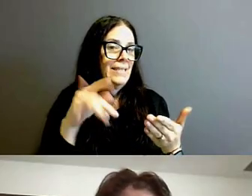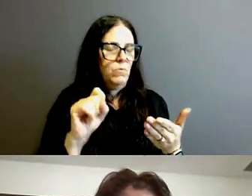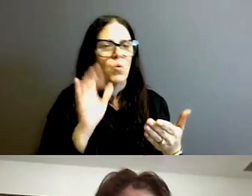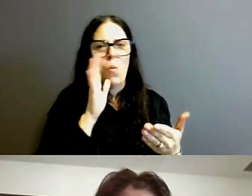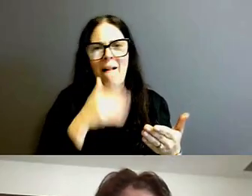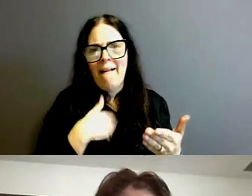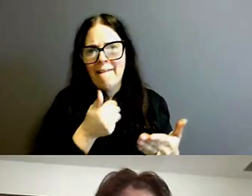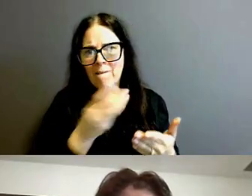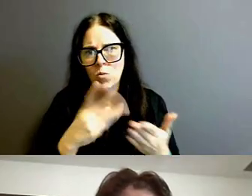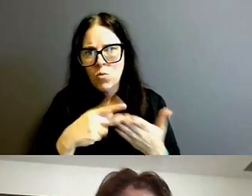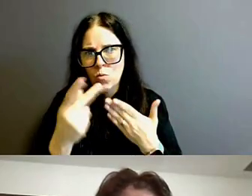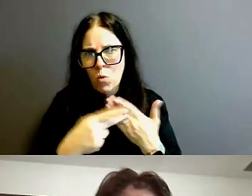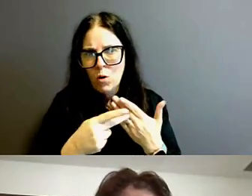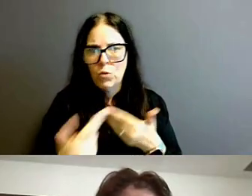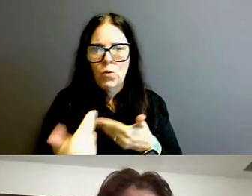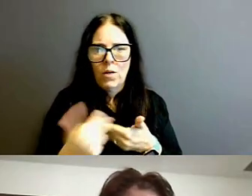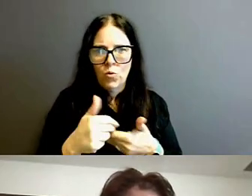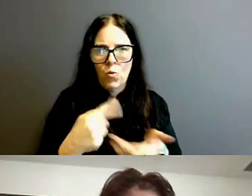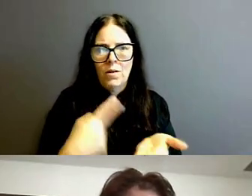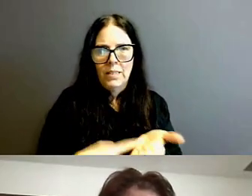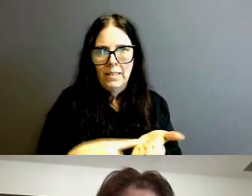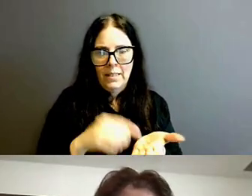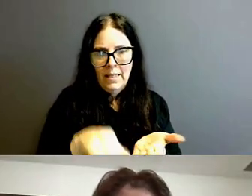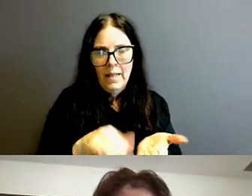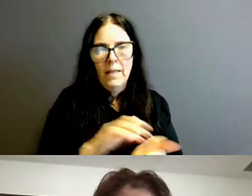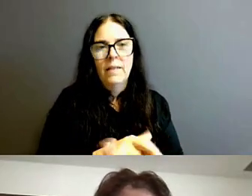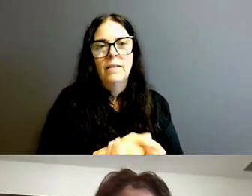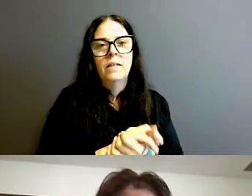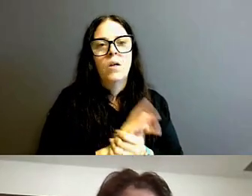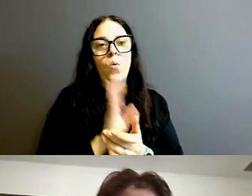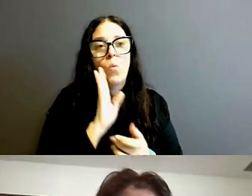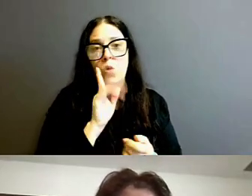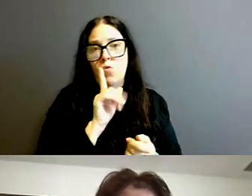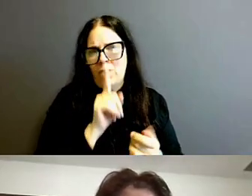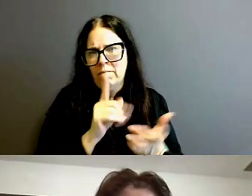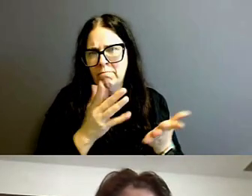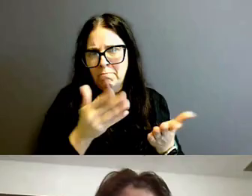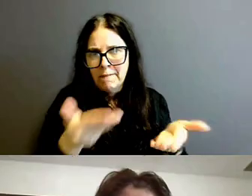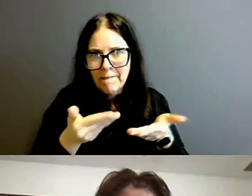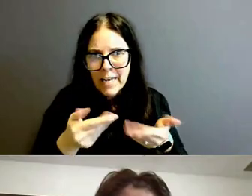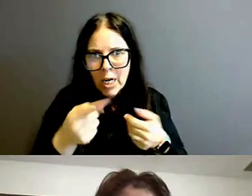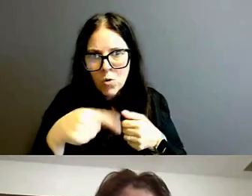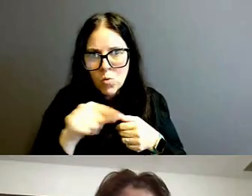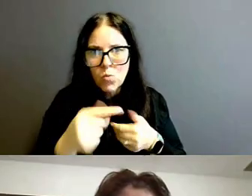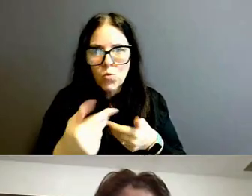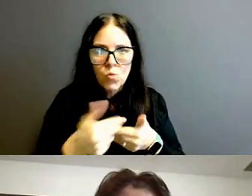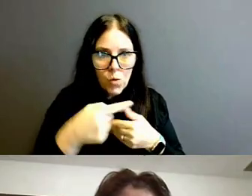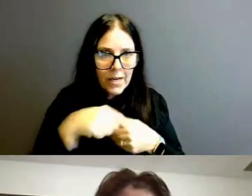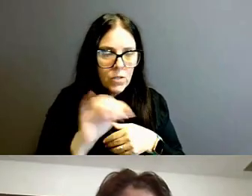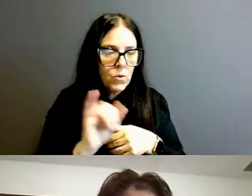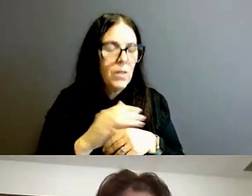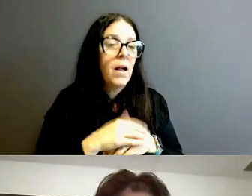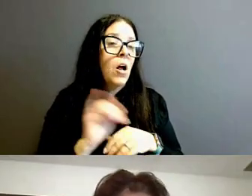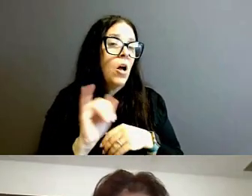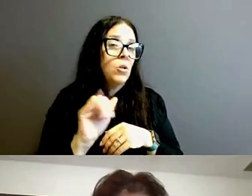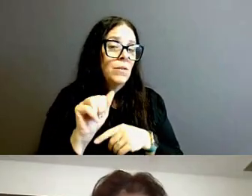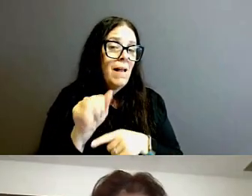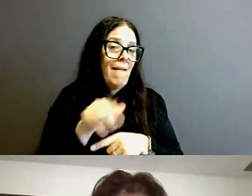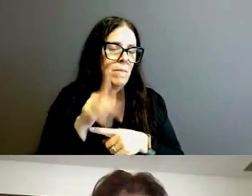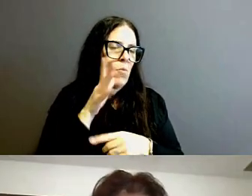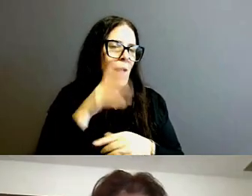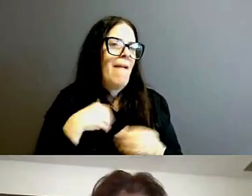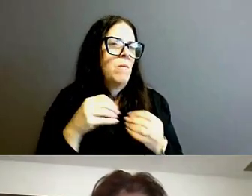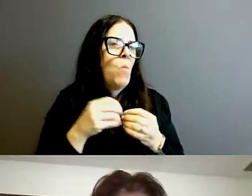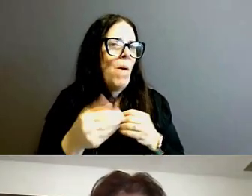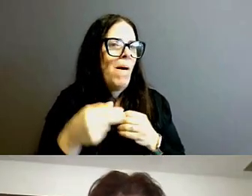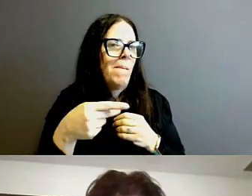programs joining us to discuss that and really invite you to come and join us as well. Also at Alpha Plus, we have more PD training. So